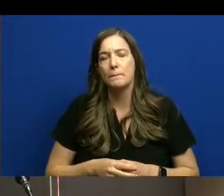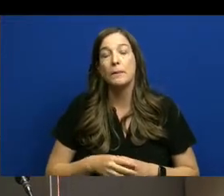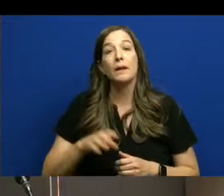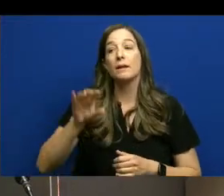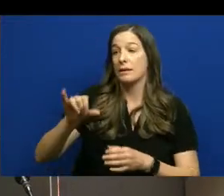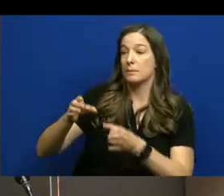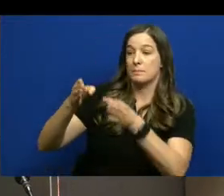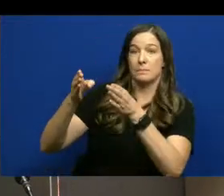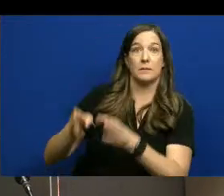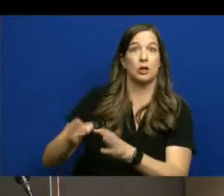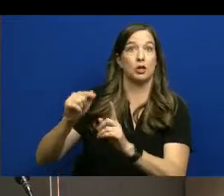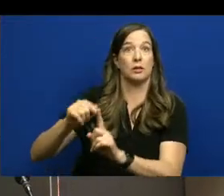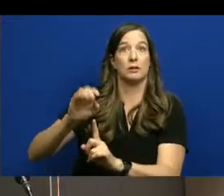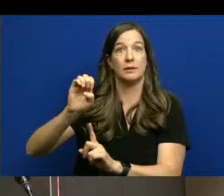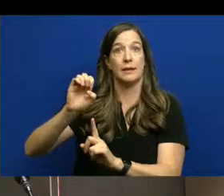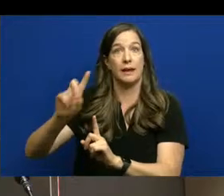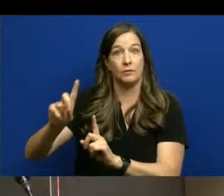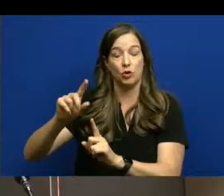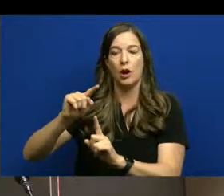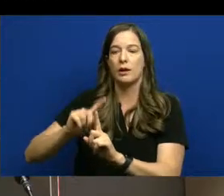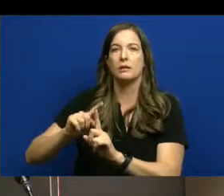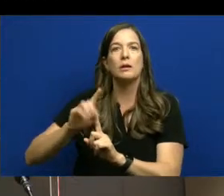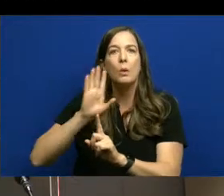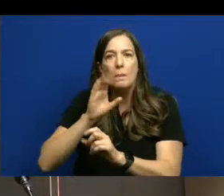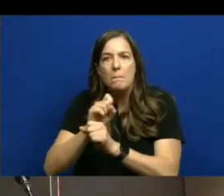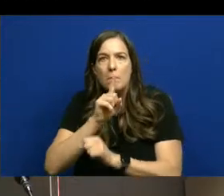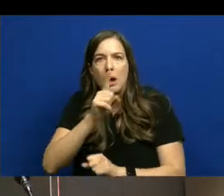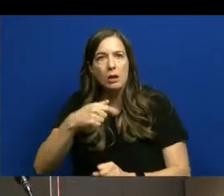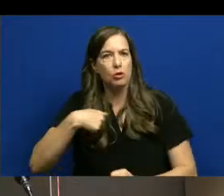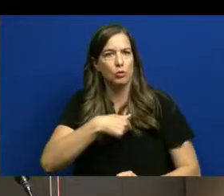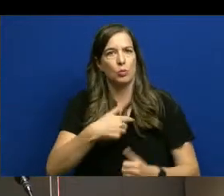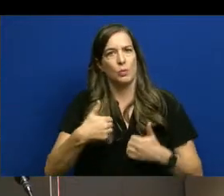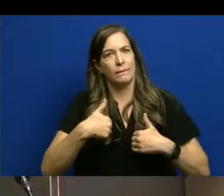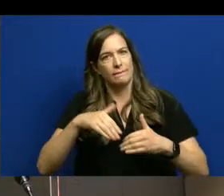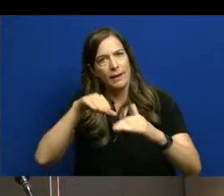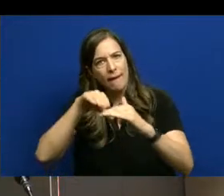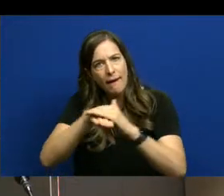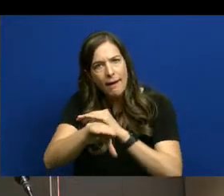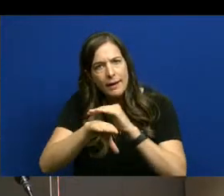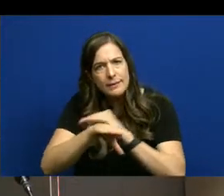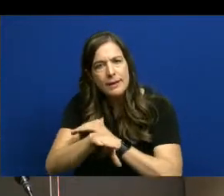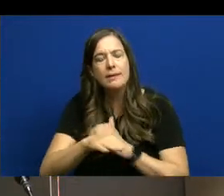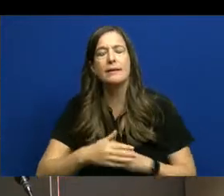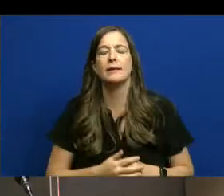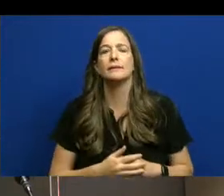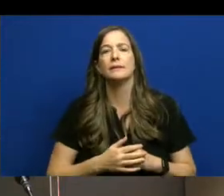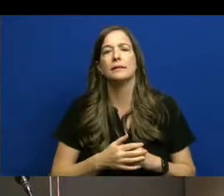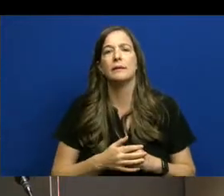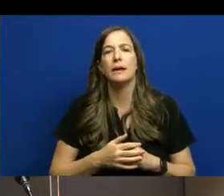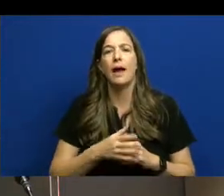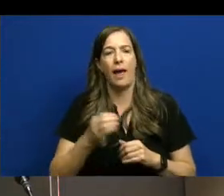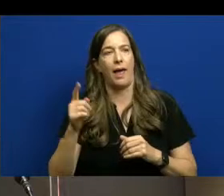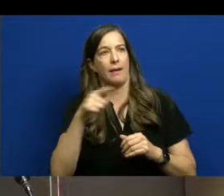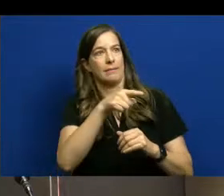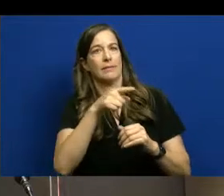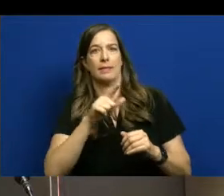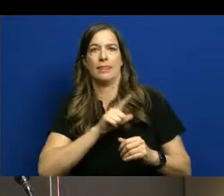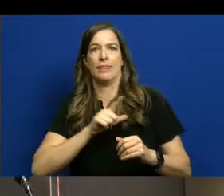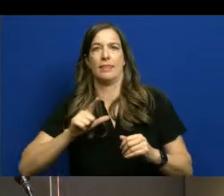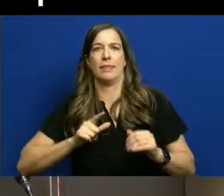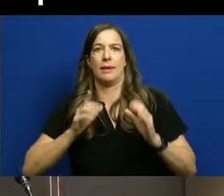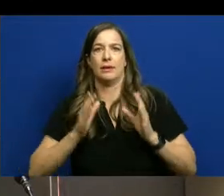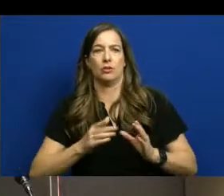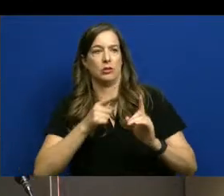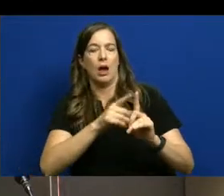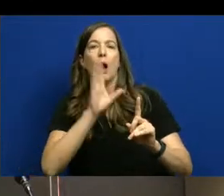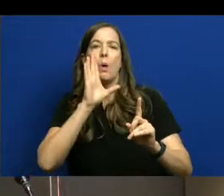This individual ensures we have access and that the legislature has exposure to individuals who are